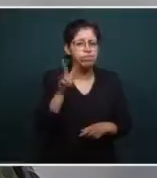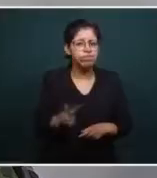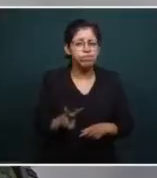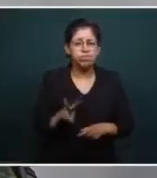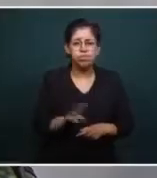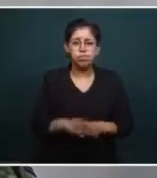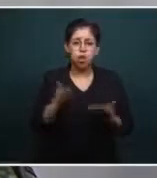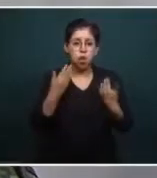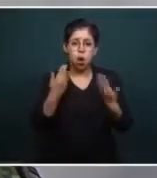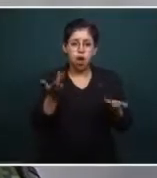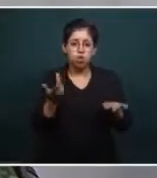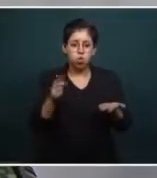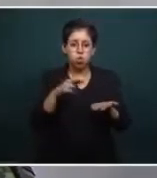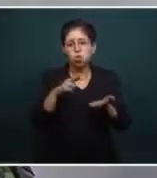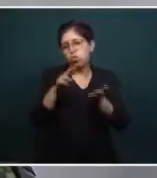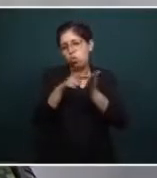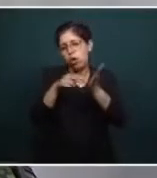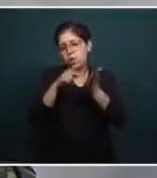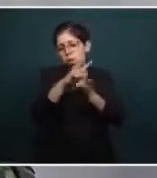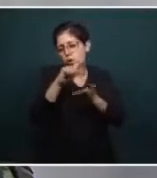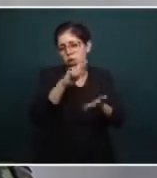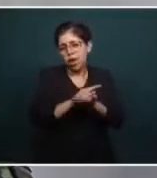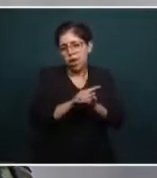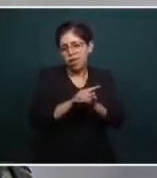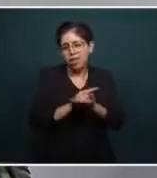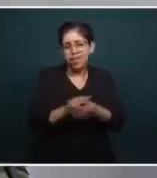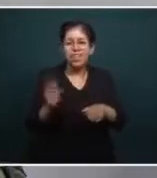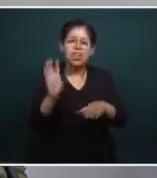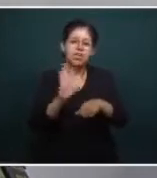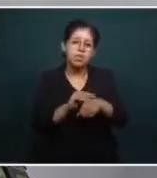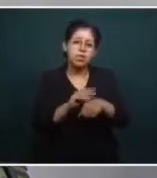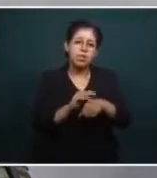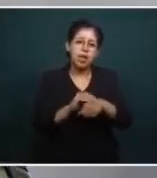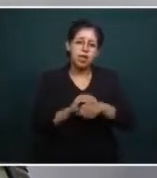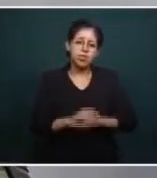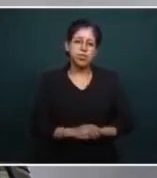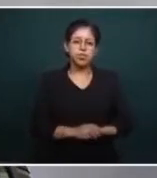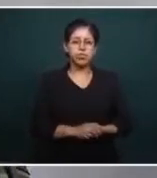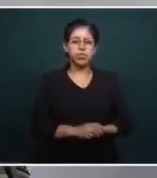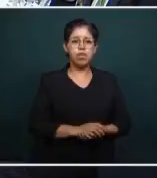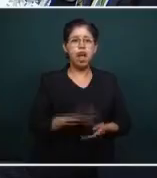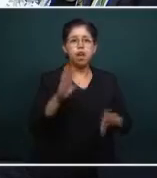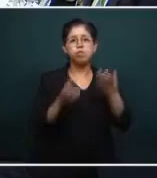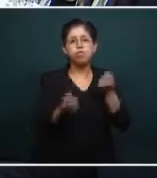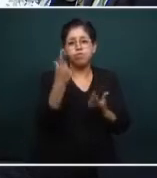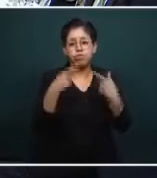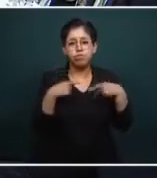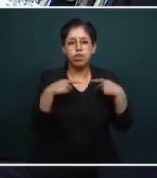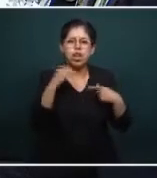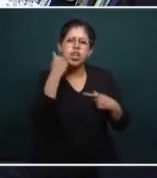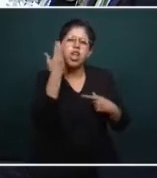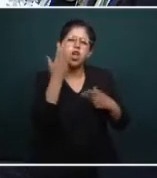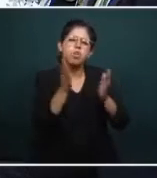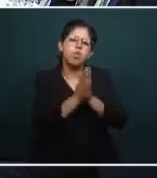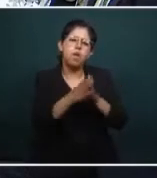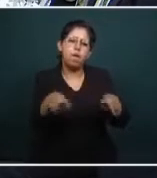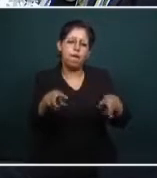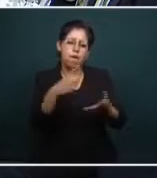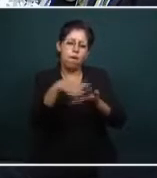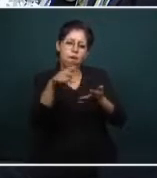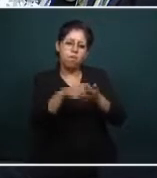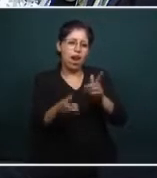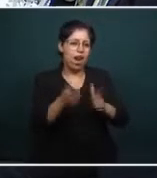hay una effectively there regulación is no que regulation permita that permits pedir requisitos, to have tener el control de la gente prerequisites and que